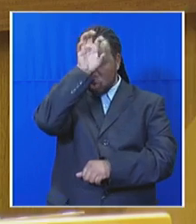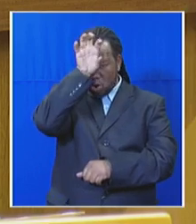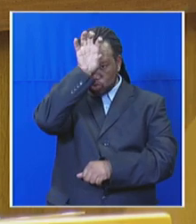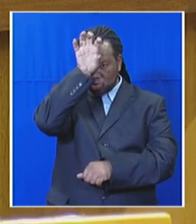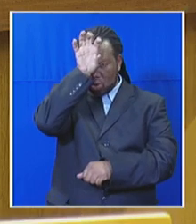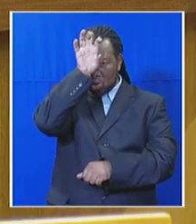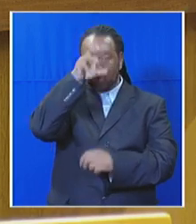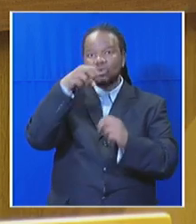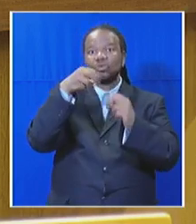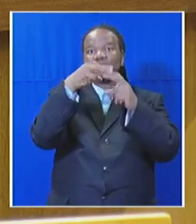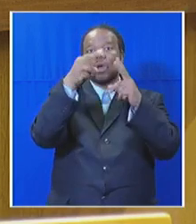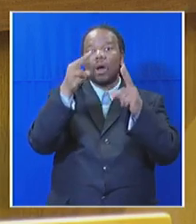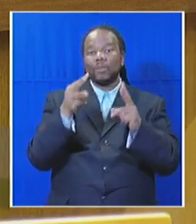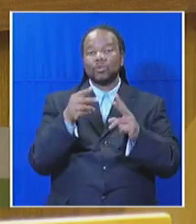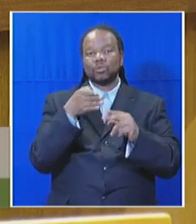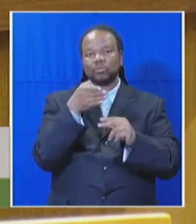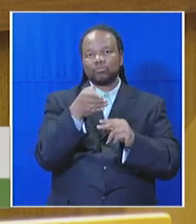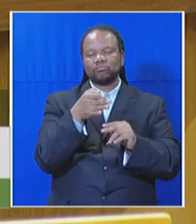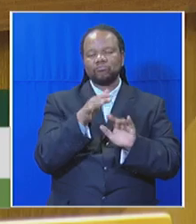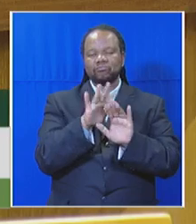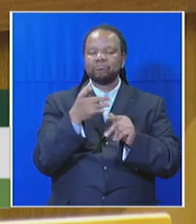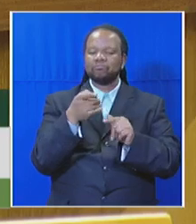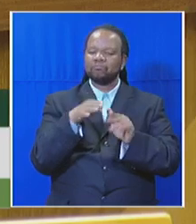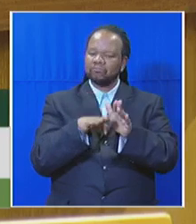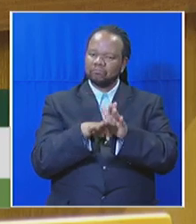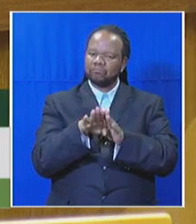Registered substantive progress.